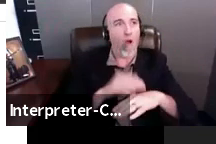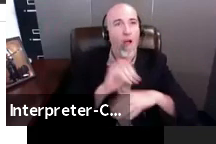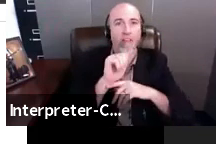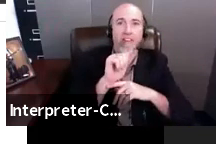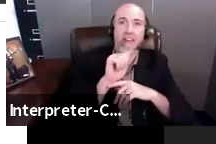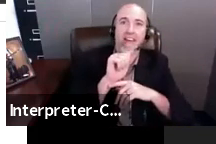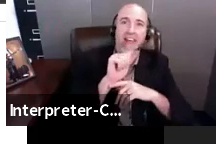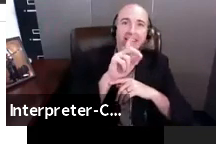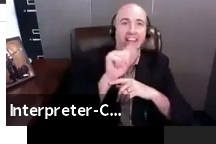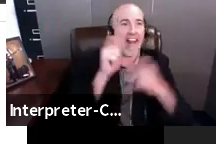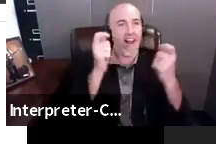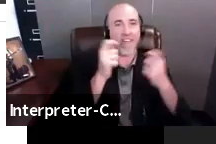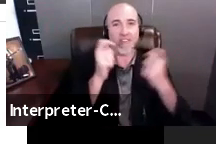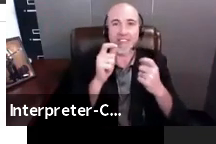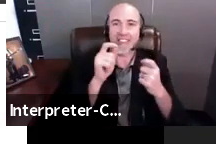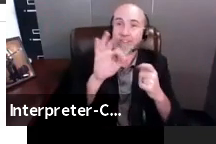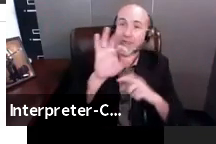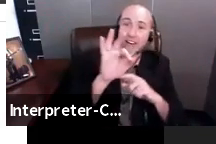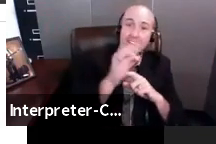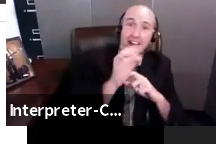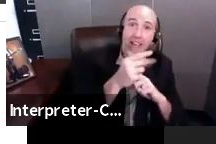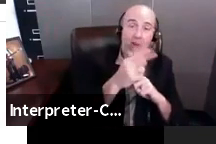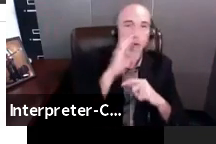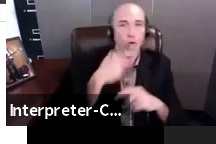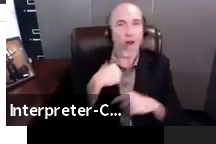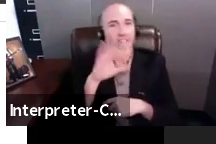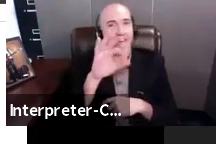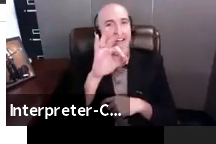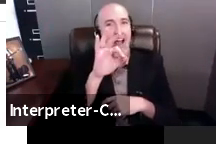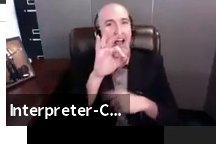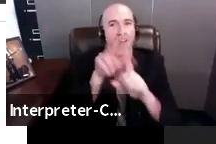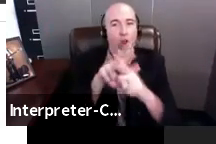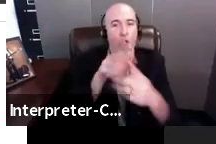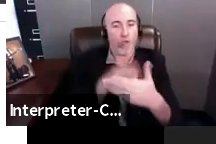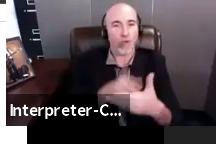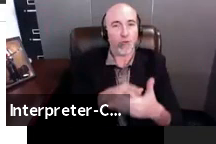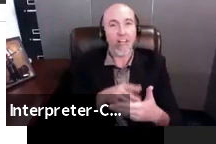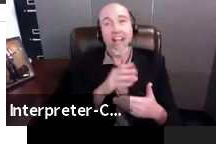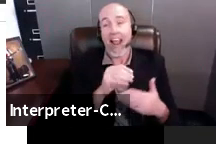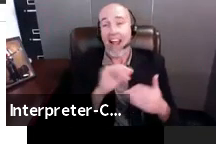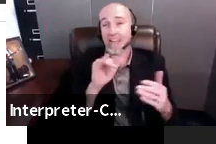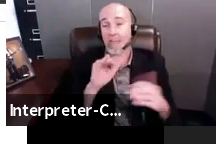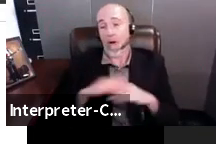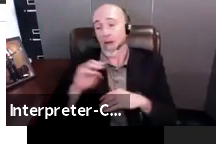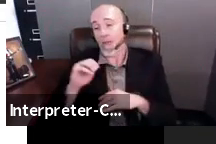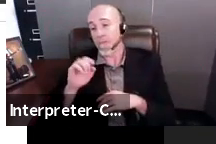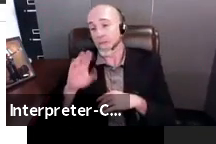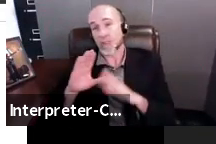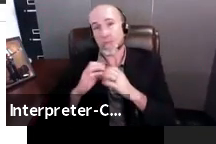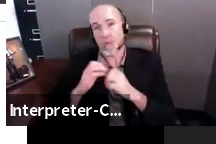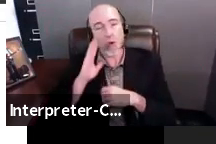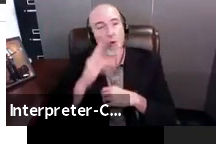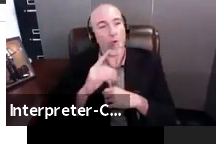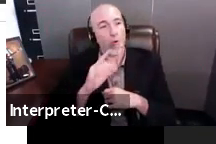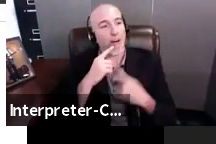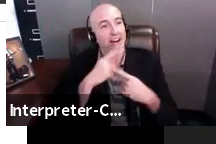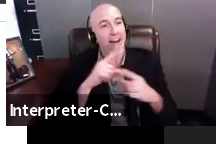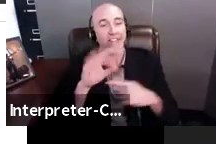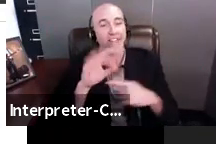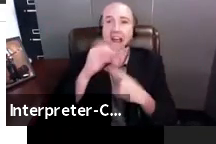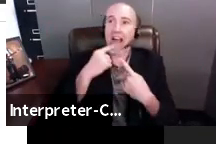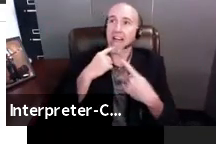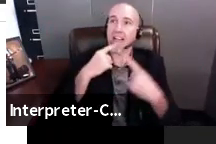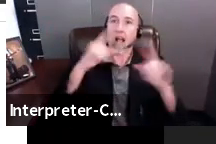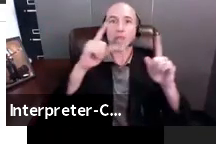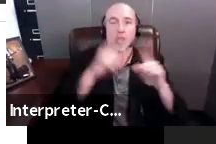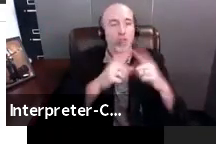ADA. If it was the 9th anniversary, there would be 9 lawsuits. And likewise, on the mayor's committee, we would announce 9 accomplishments from the city of